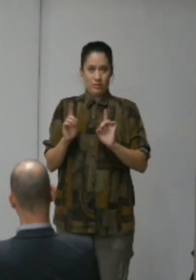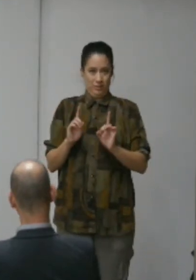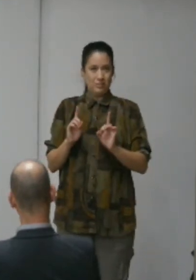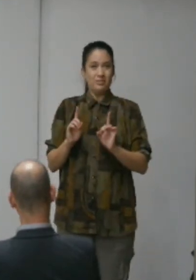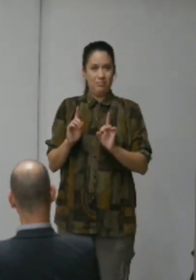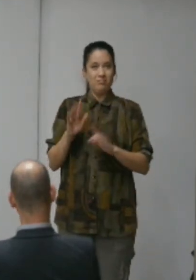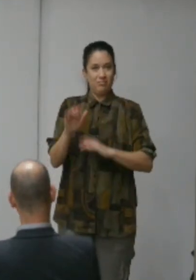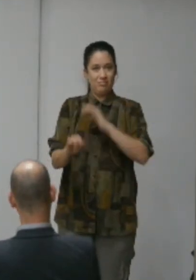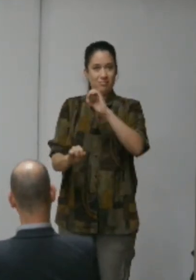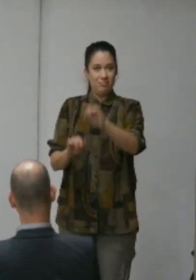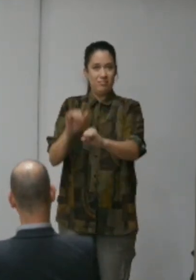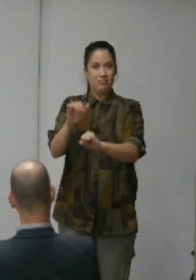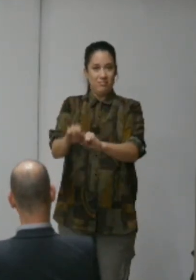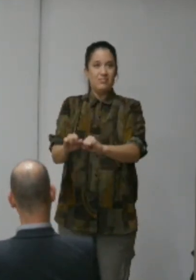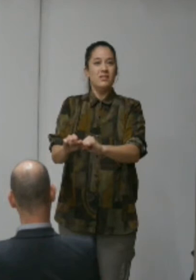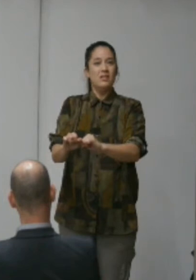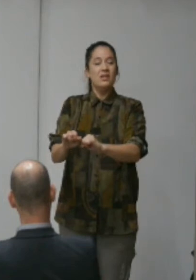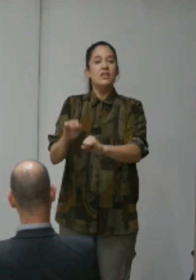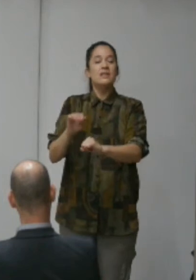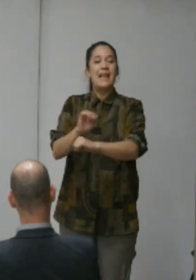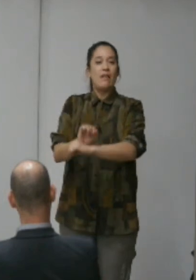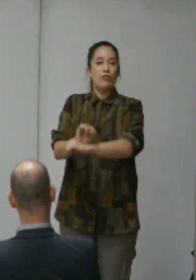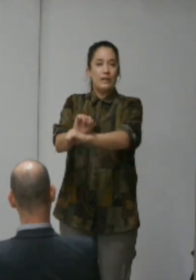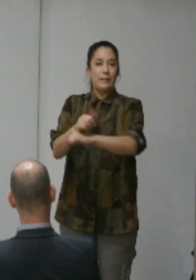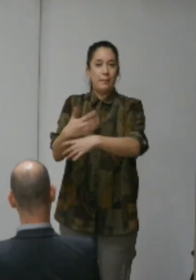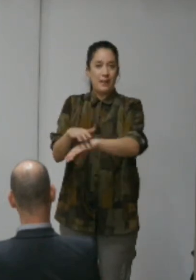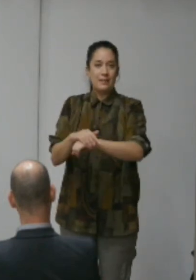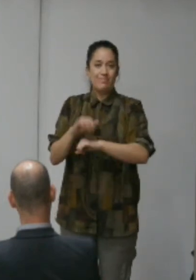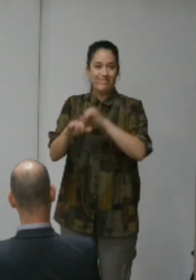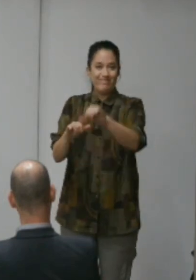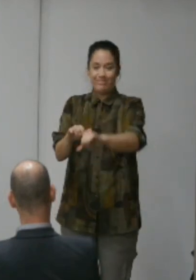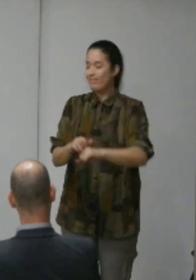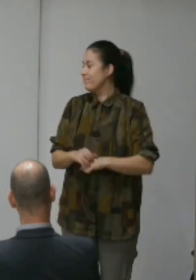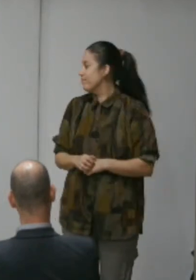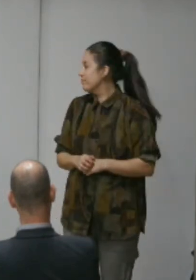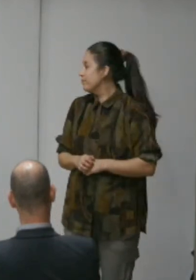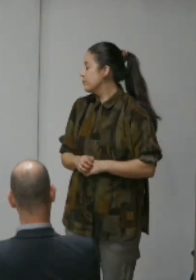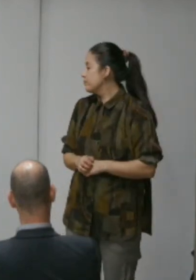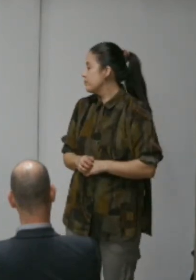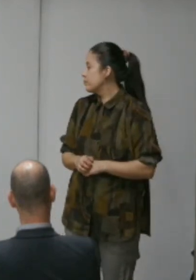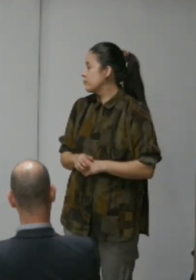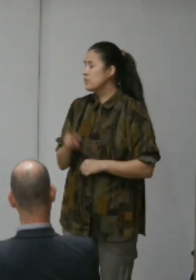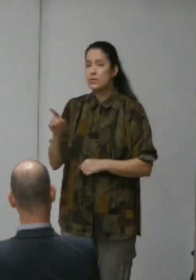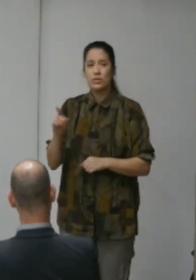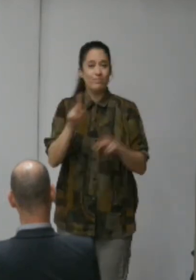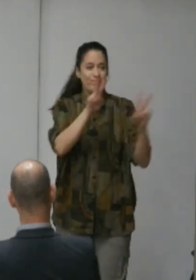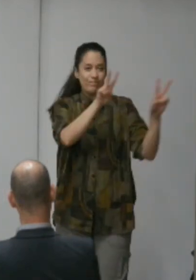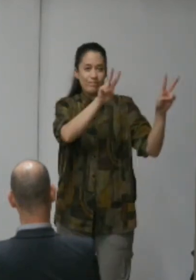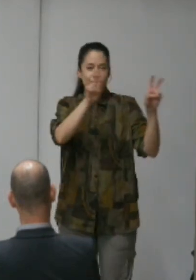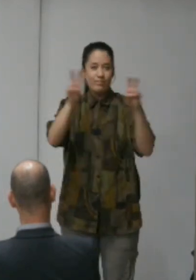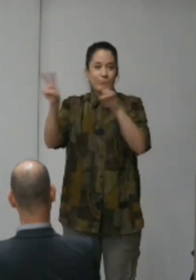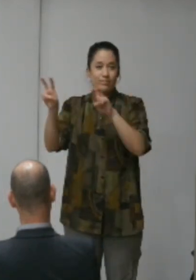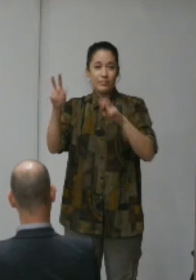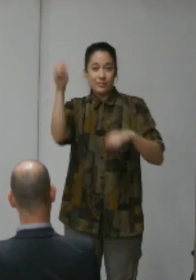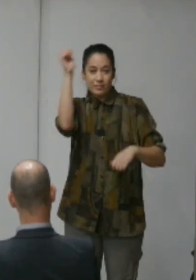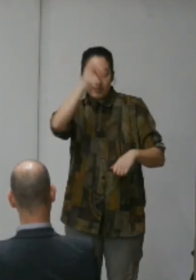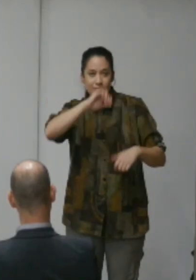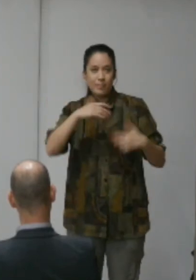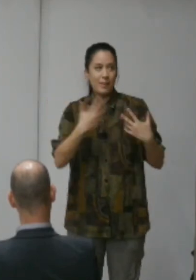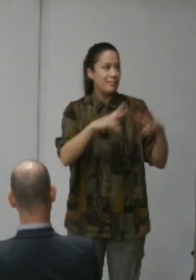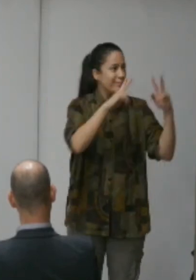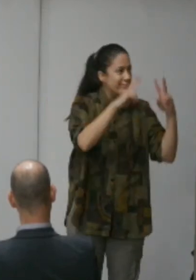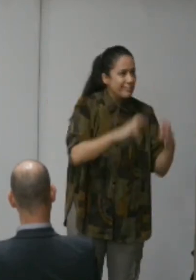and editor from South London. She works across multiple disciplines with a particular focus on black